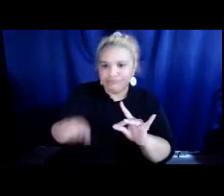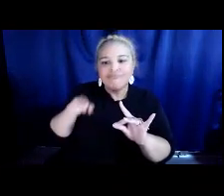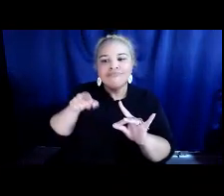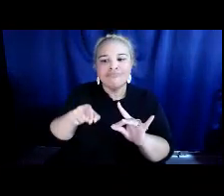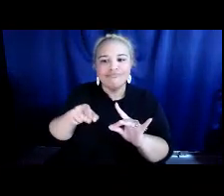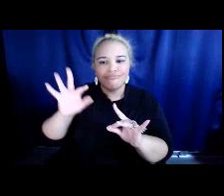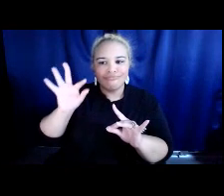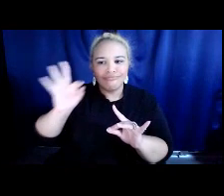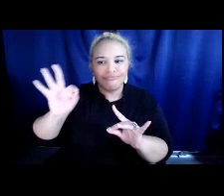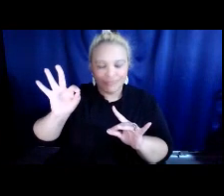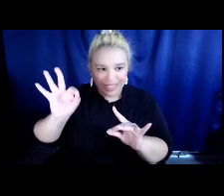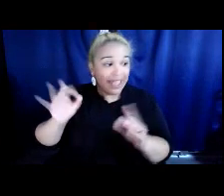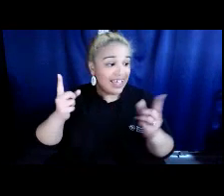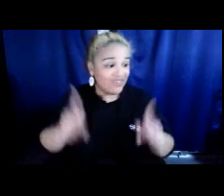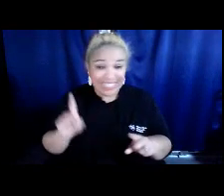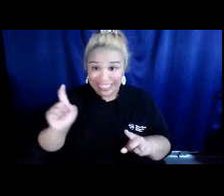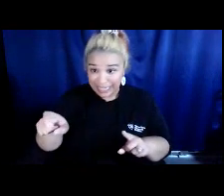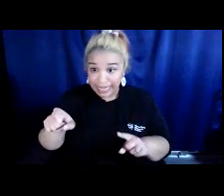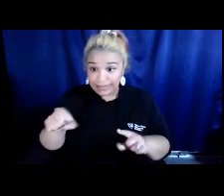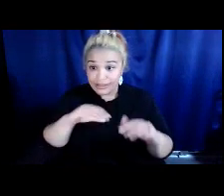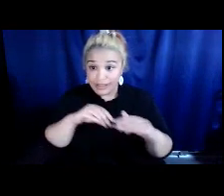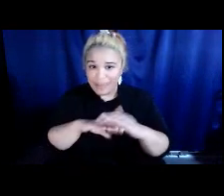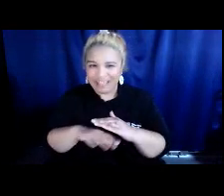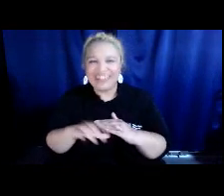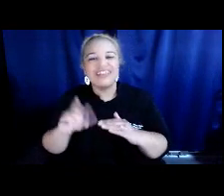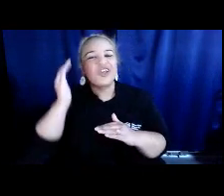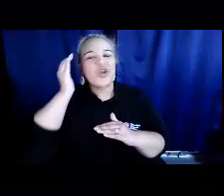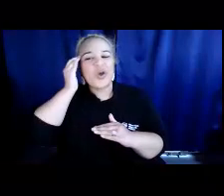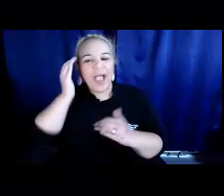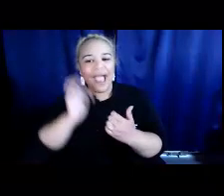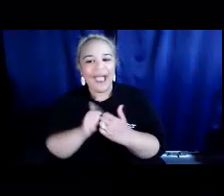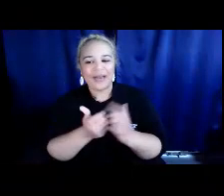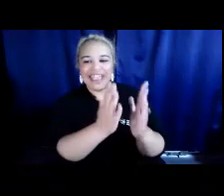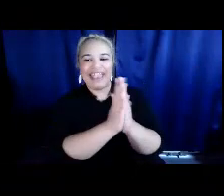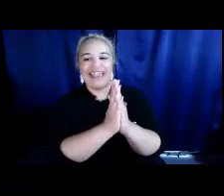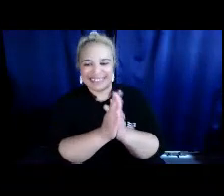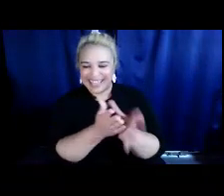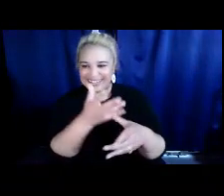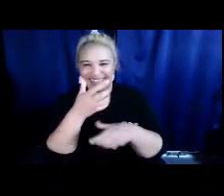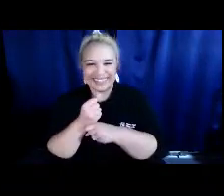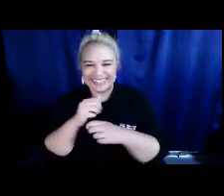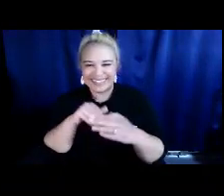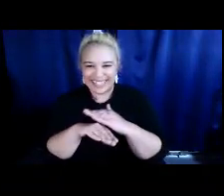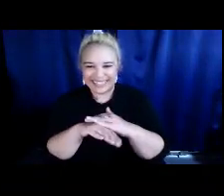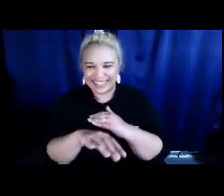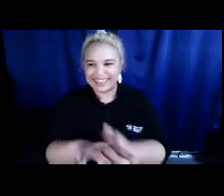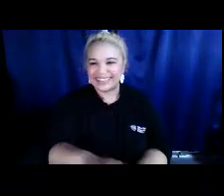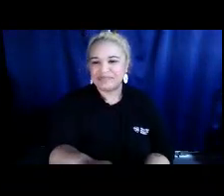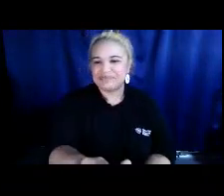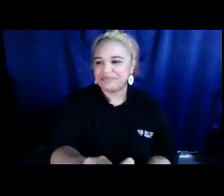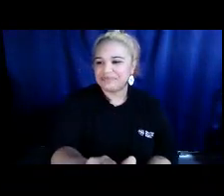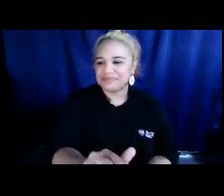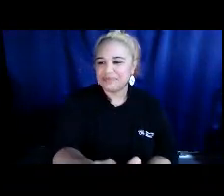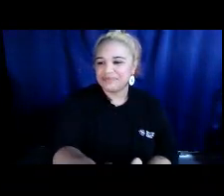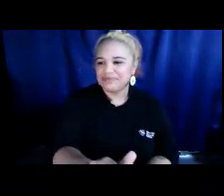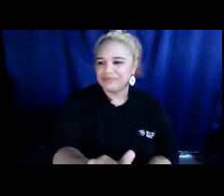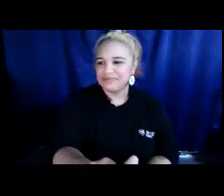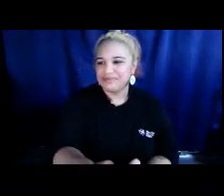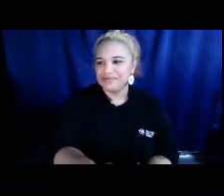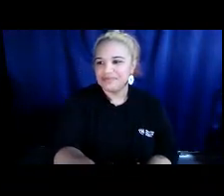for everyone. Tanya, will you share with us an overview of today's webinar? Yes. The purpose of